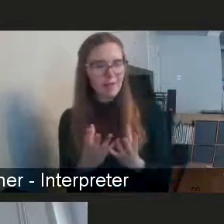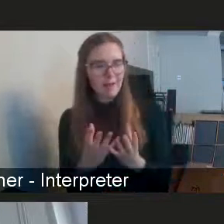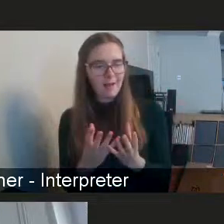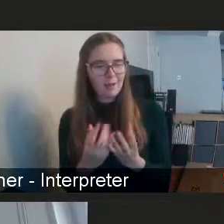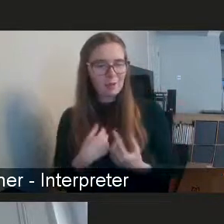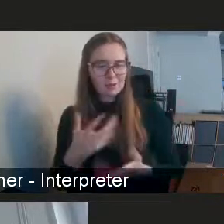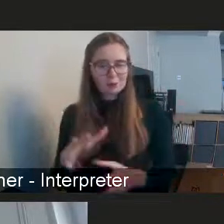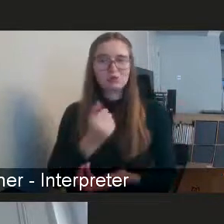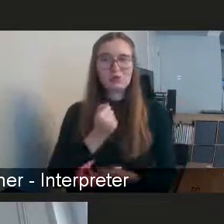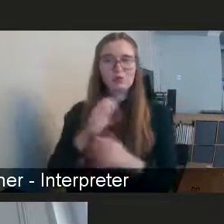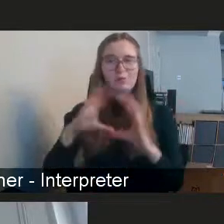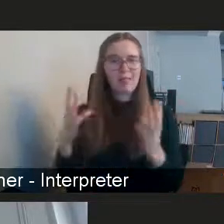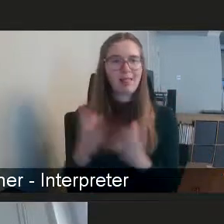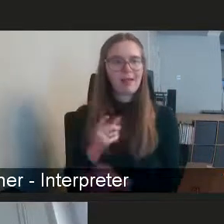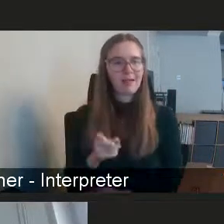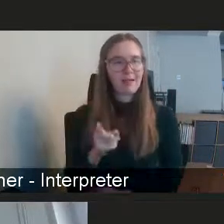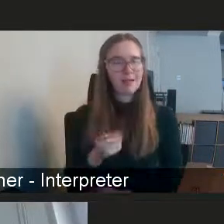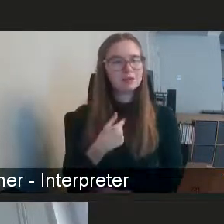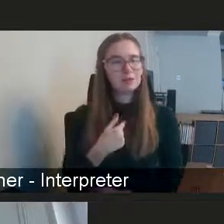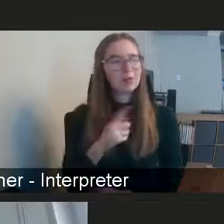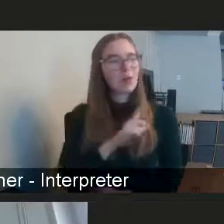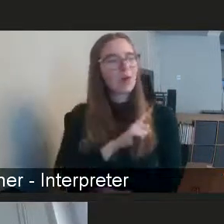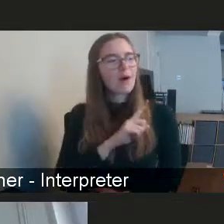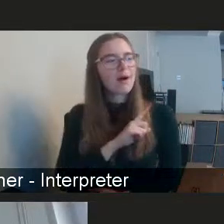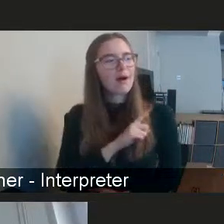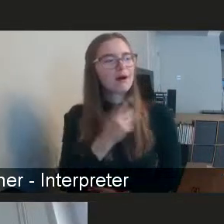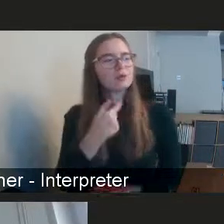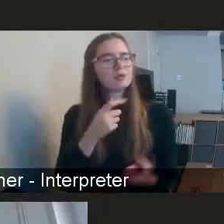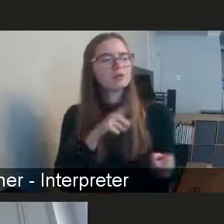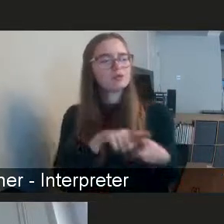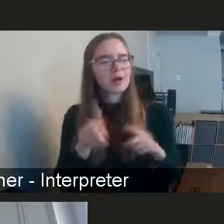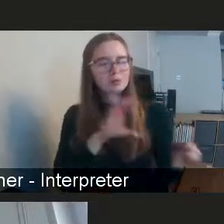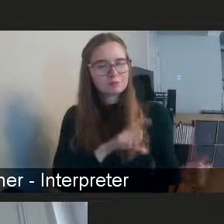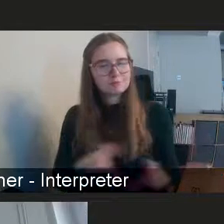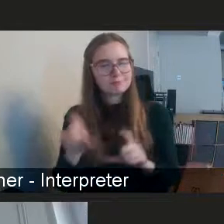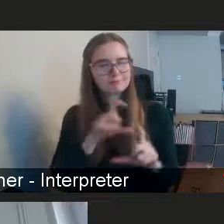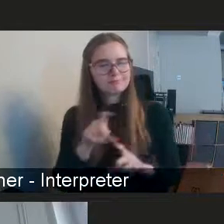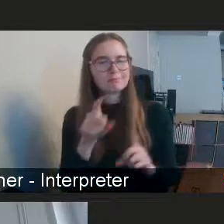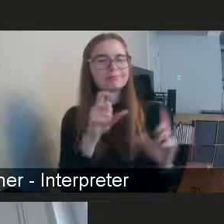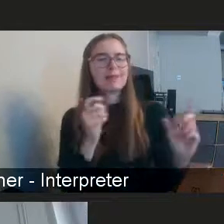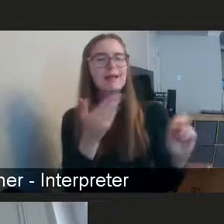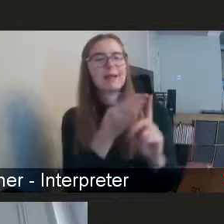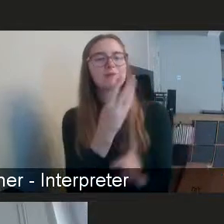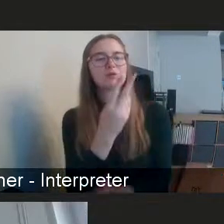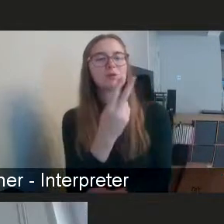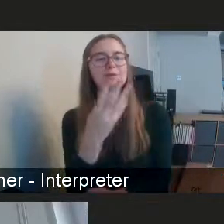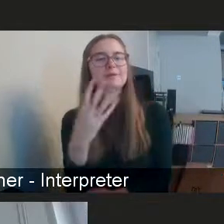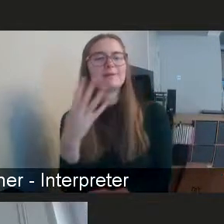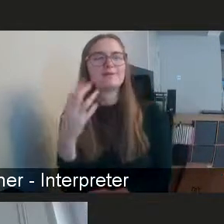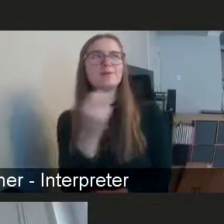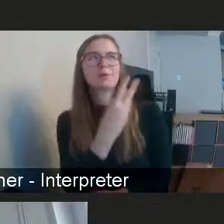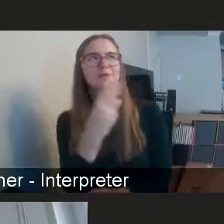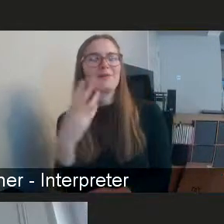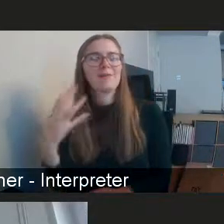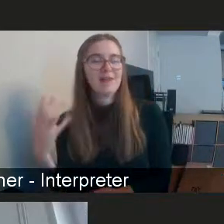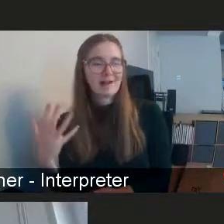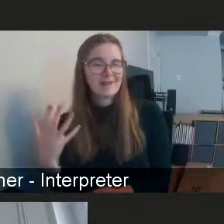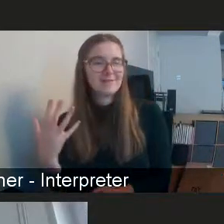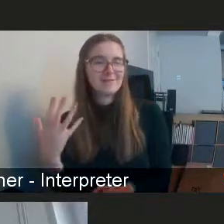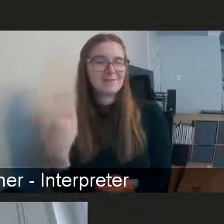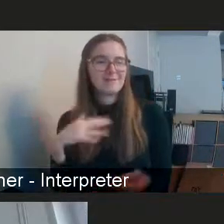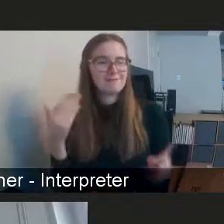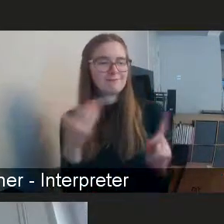took. So, which is why at the same time, when we are moving towards 2045 and we are saying that let's make